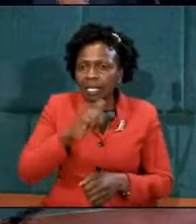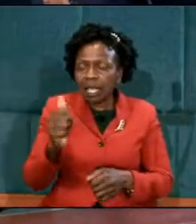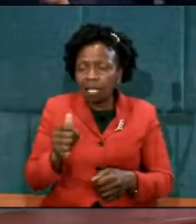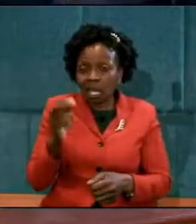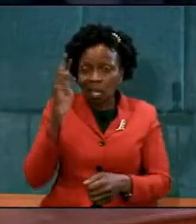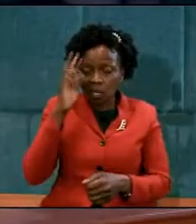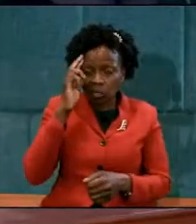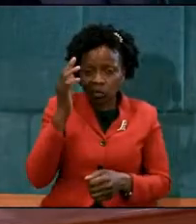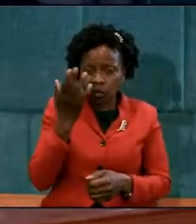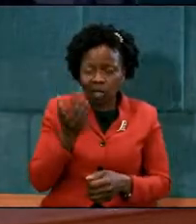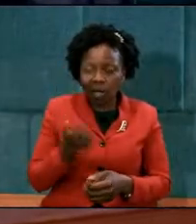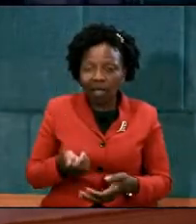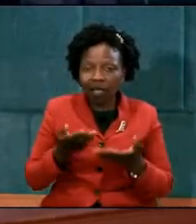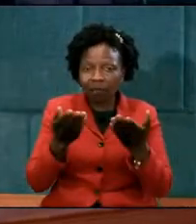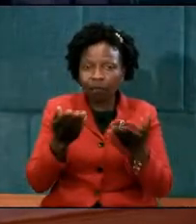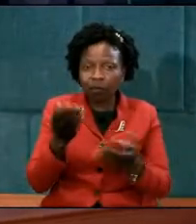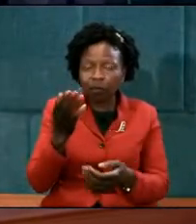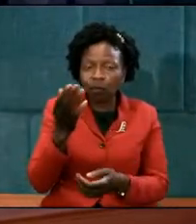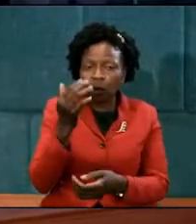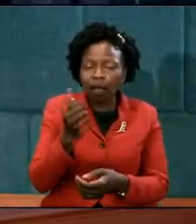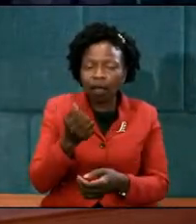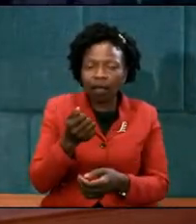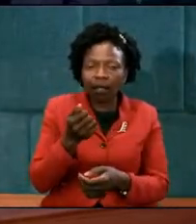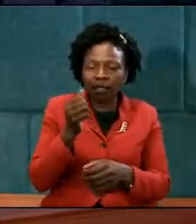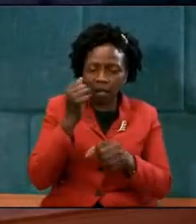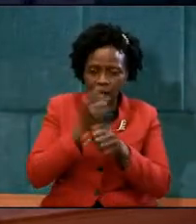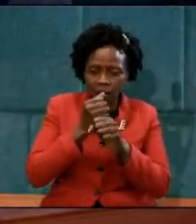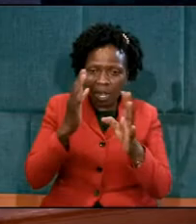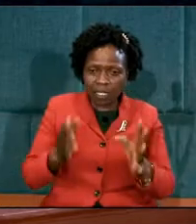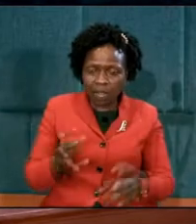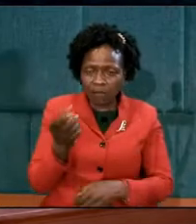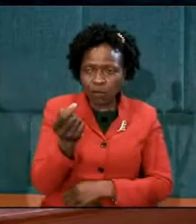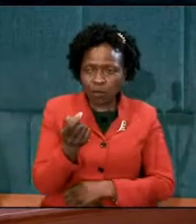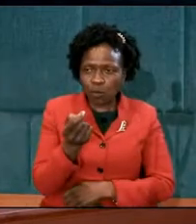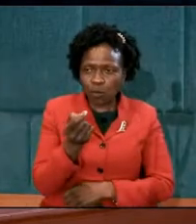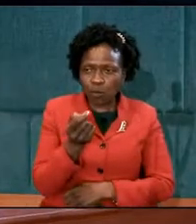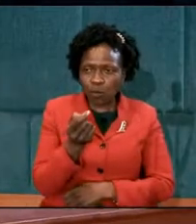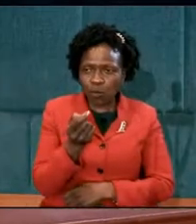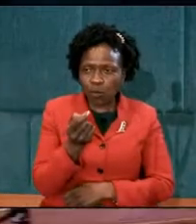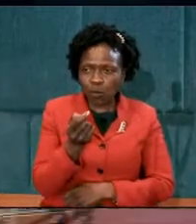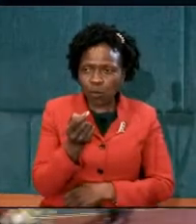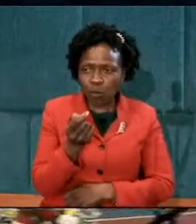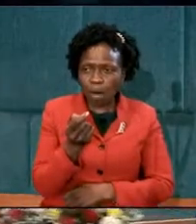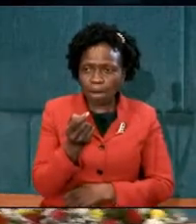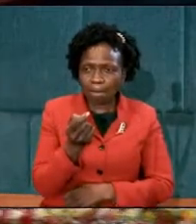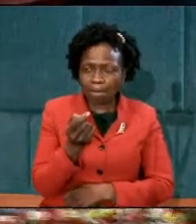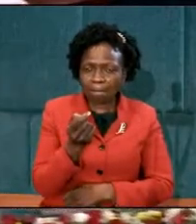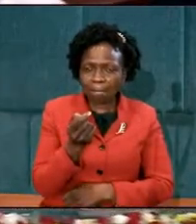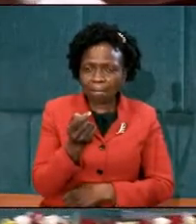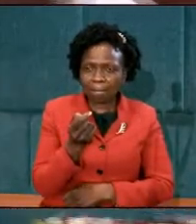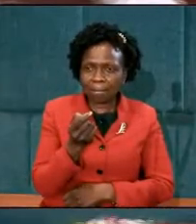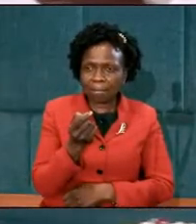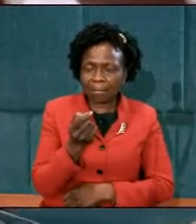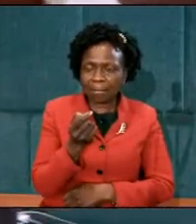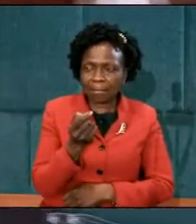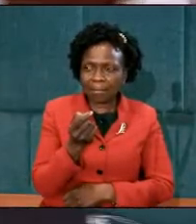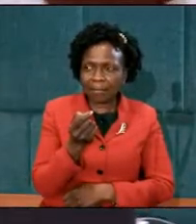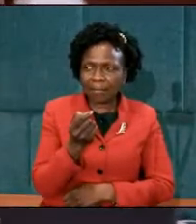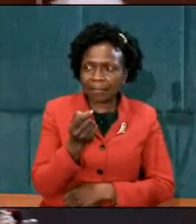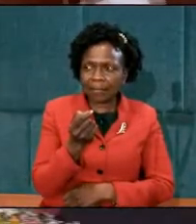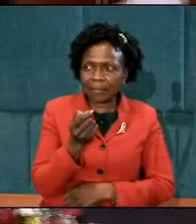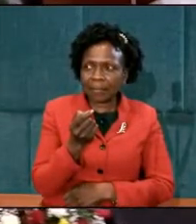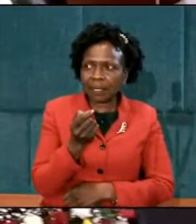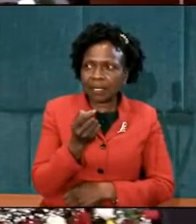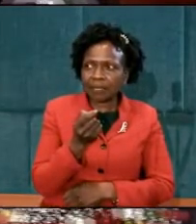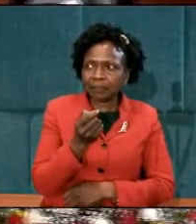The other reason I purport to you why the laborers are few, why the hiring sign is still up, heaven says,